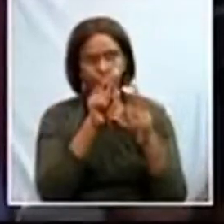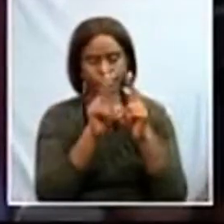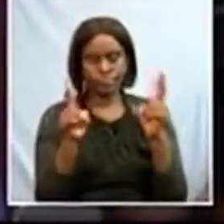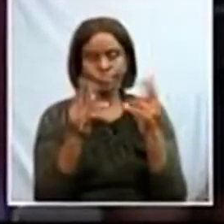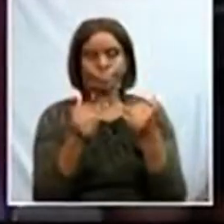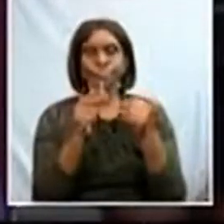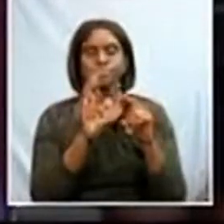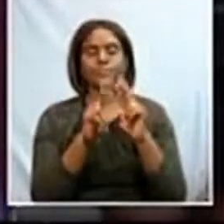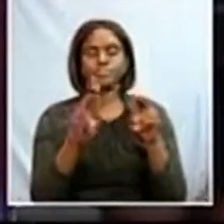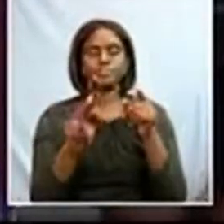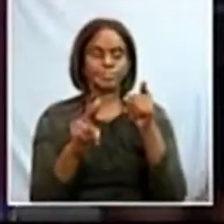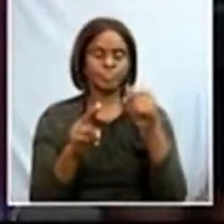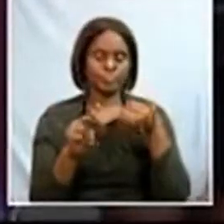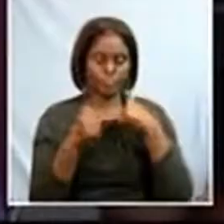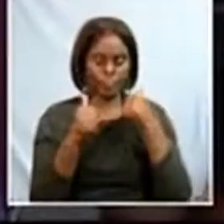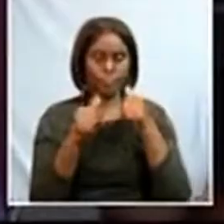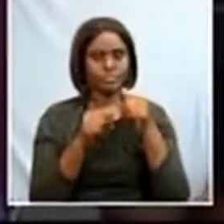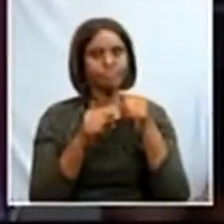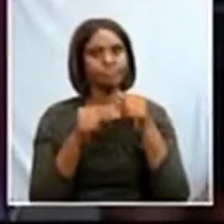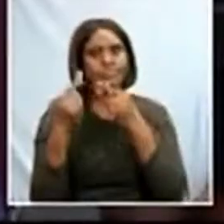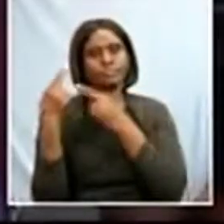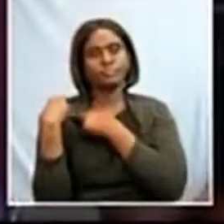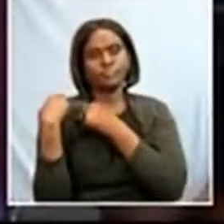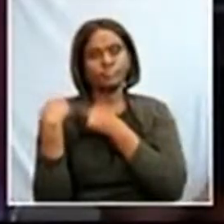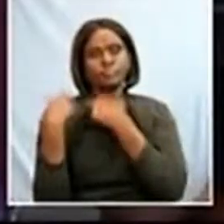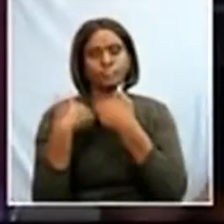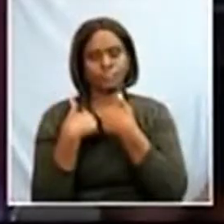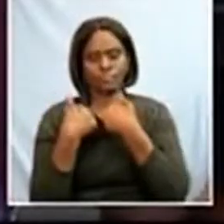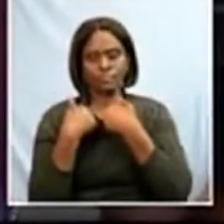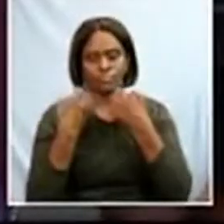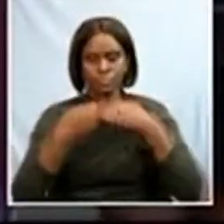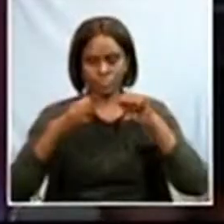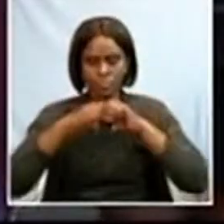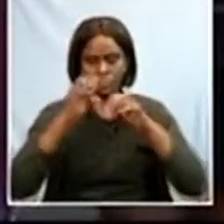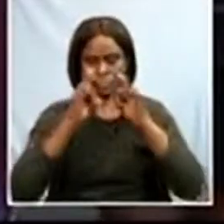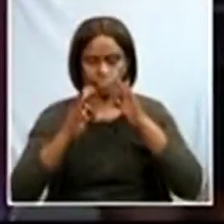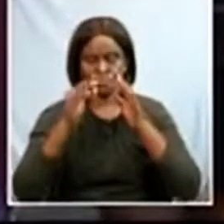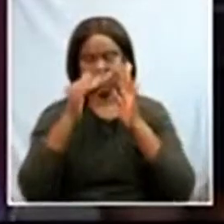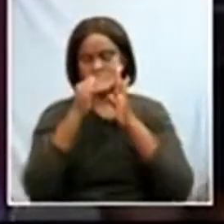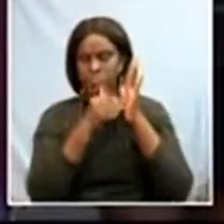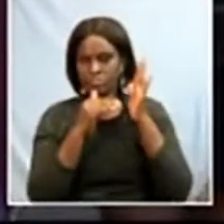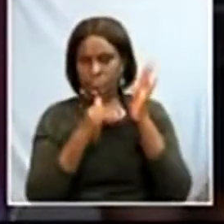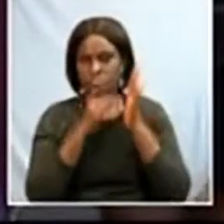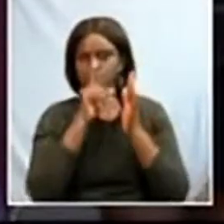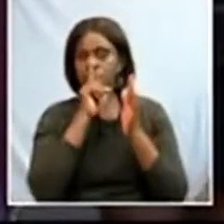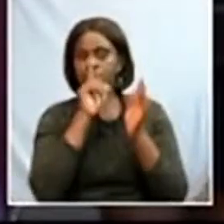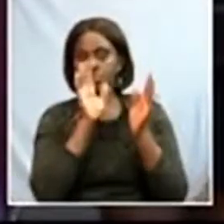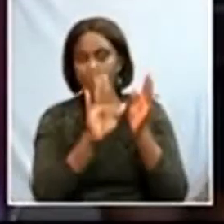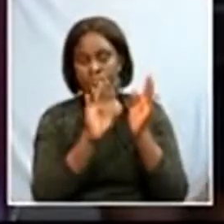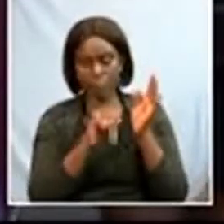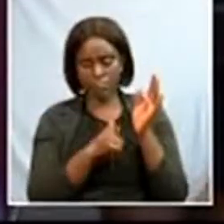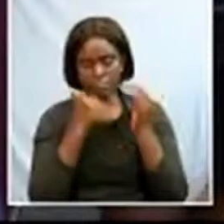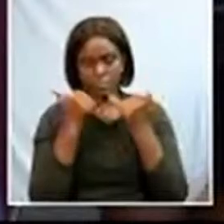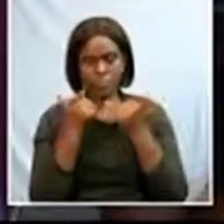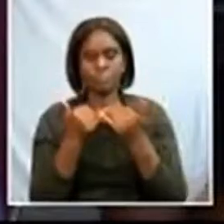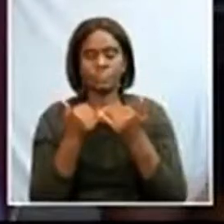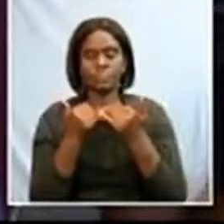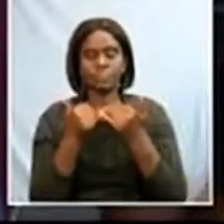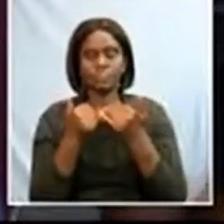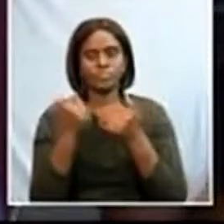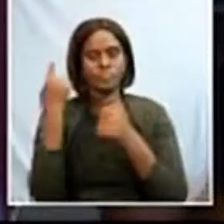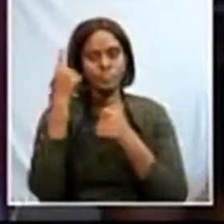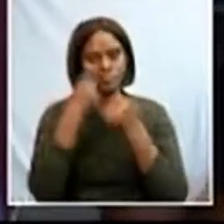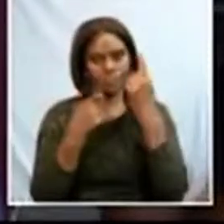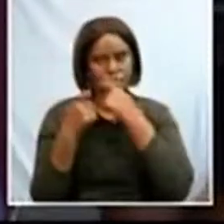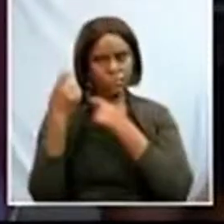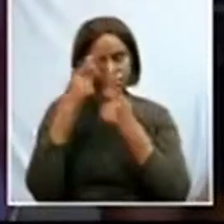Chair, we are still accountable. Even if the guidelines are silent, but we are being queried that